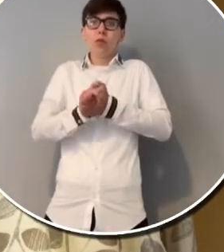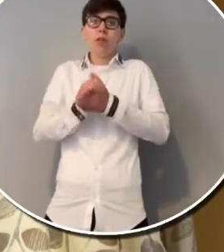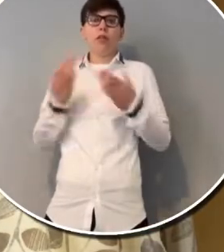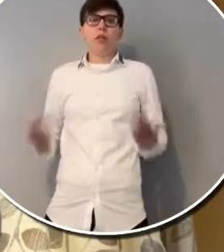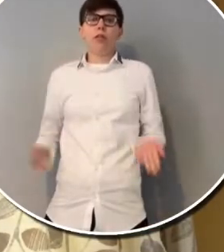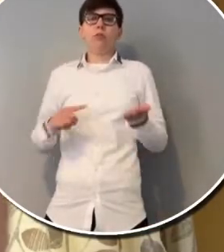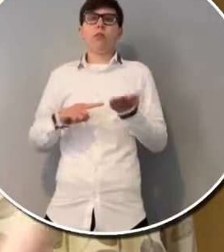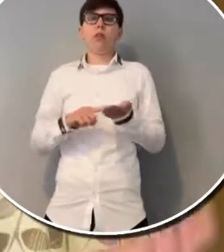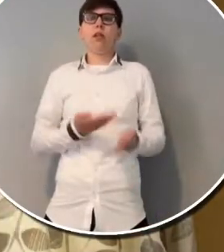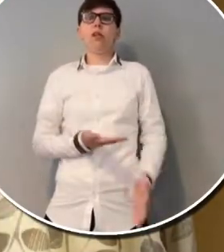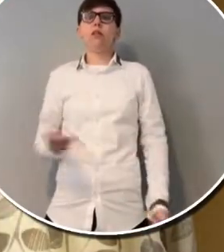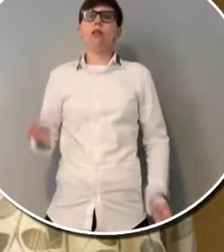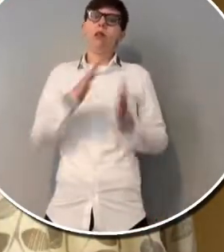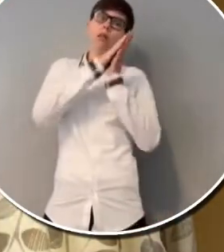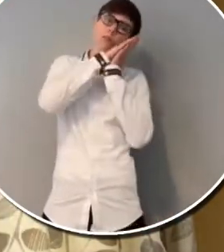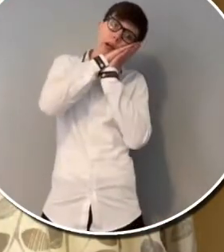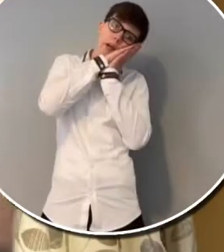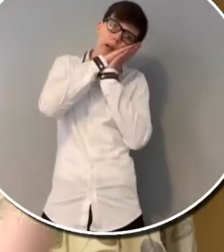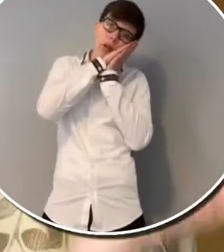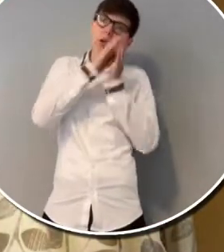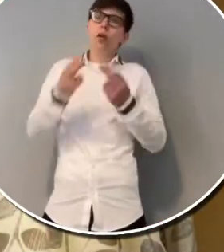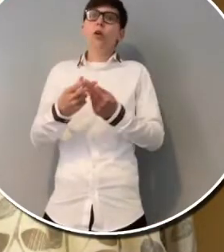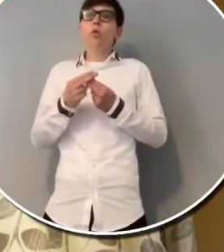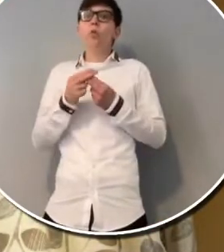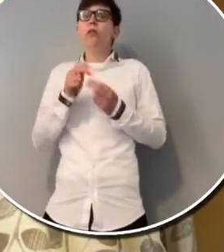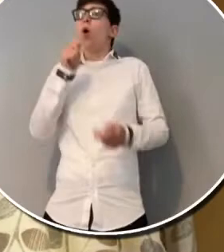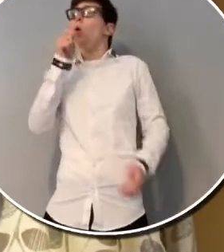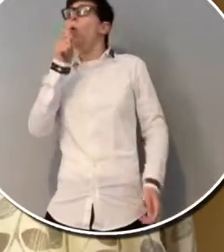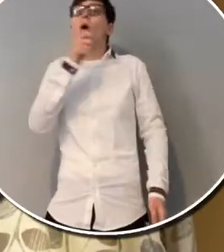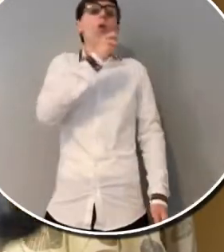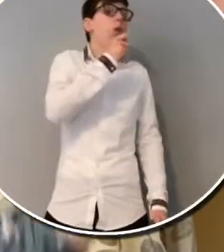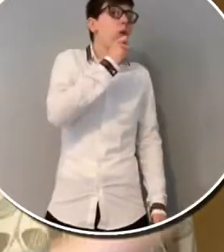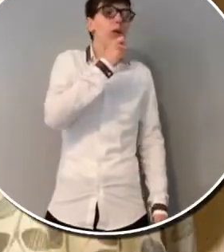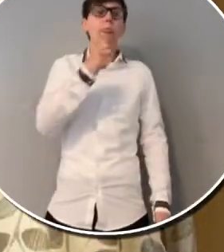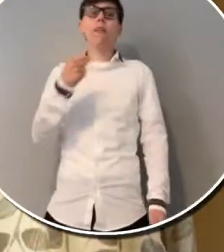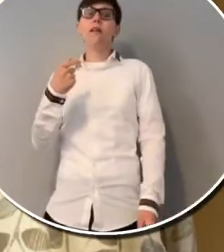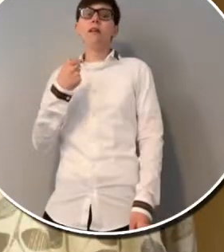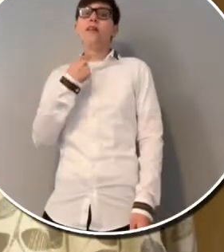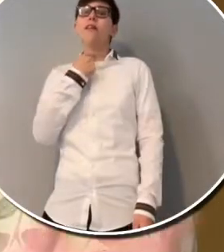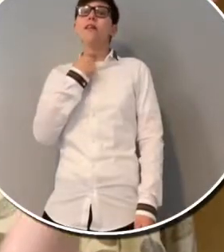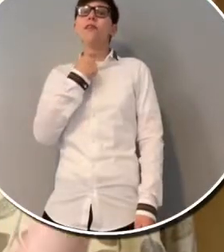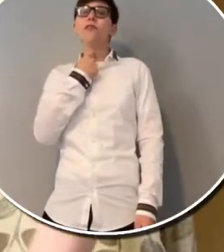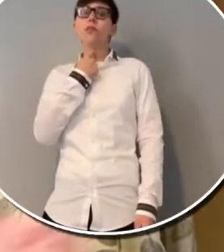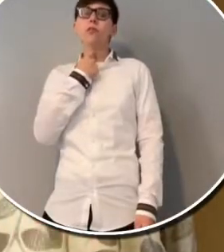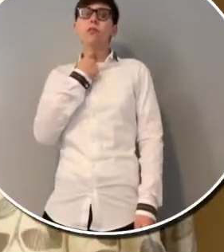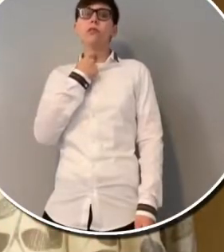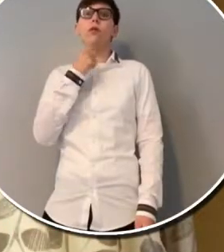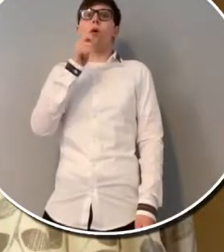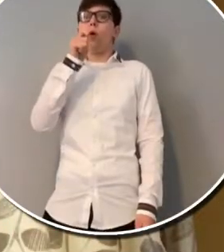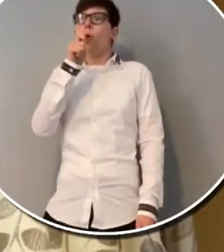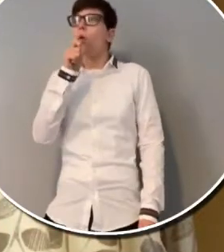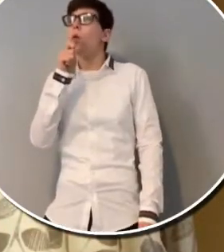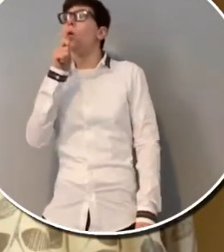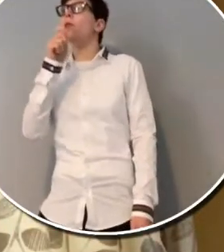throat. Bubble, bubble, bubble,